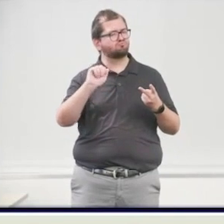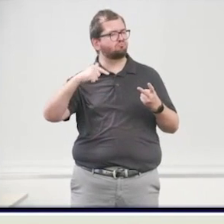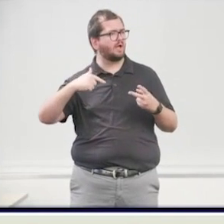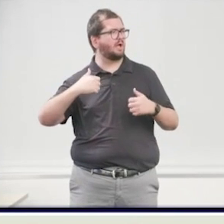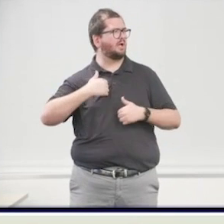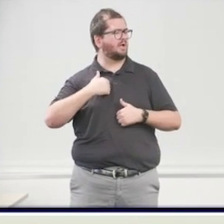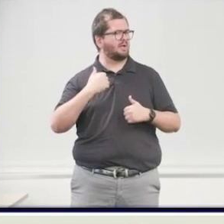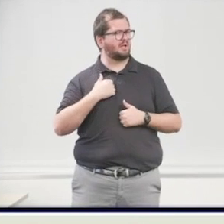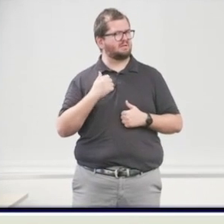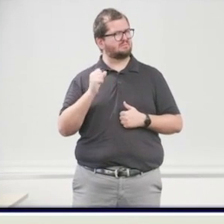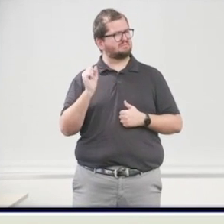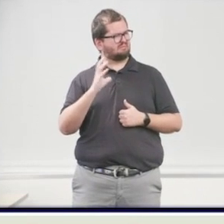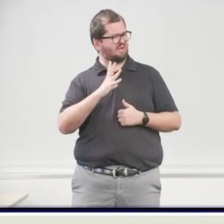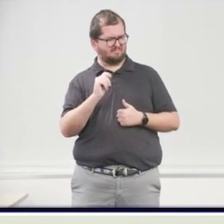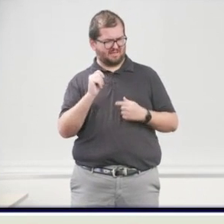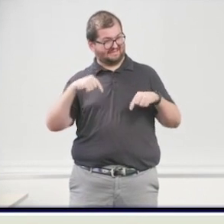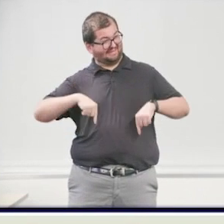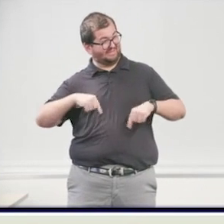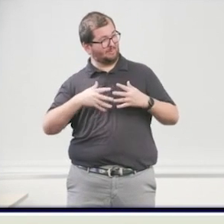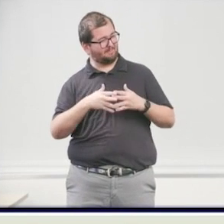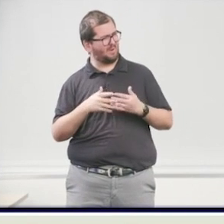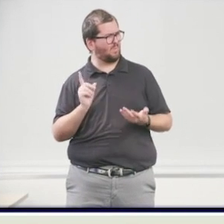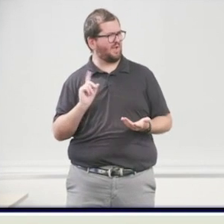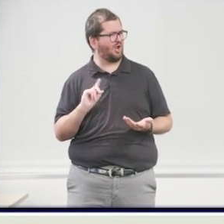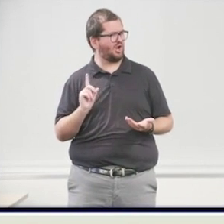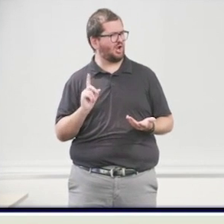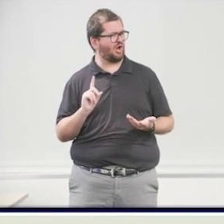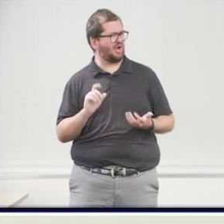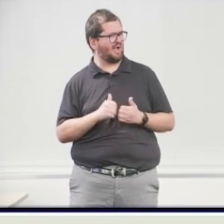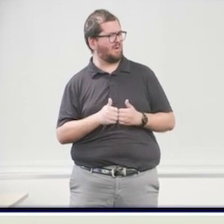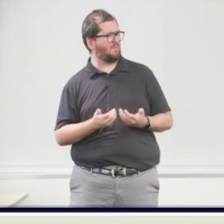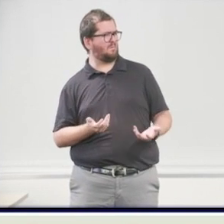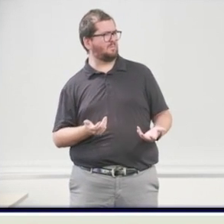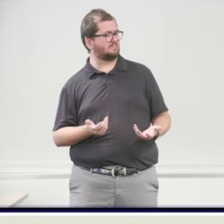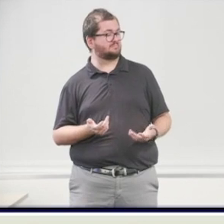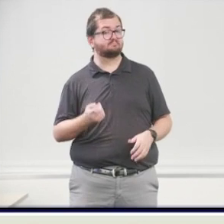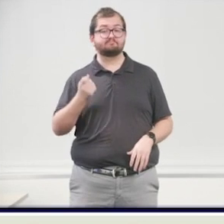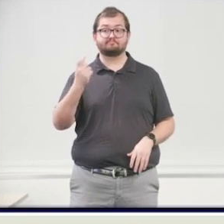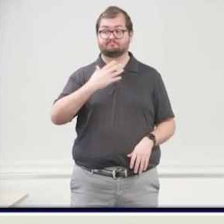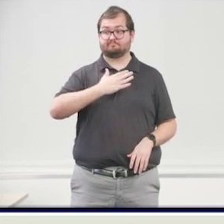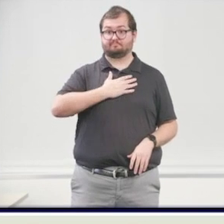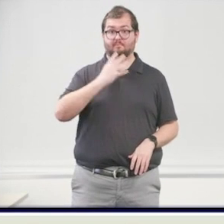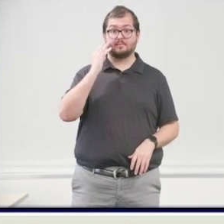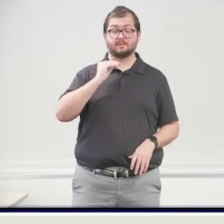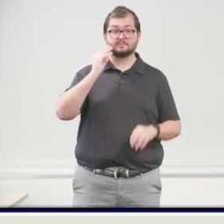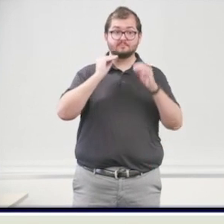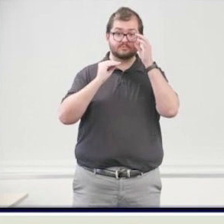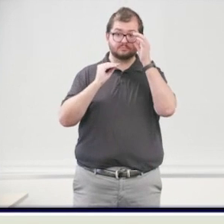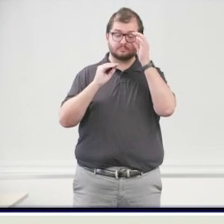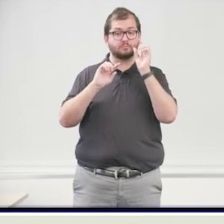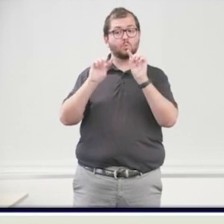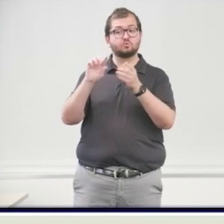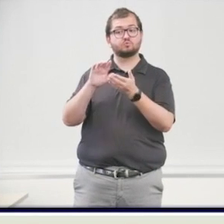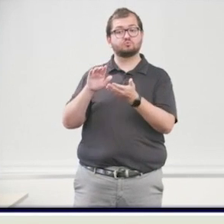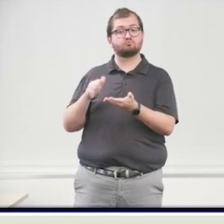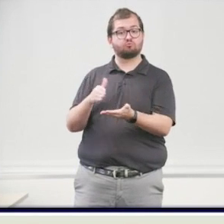this happen for us? Well, I know from experience, I've gone to a culinary institute